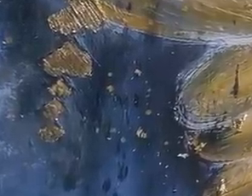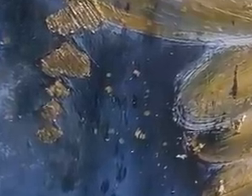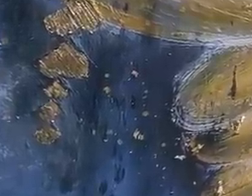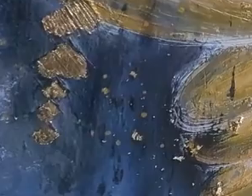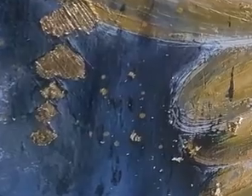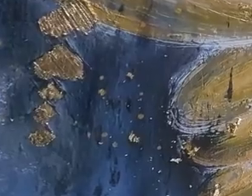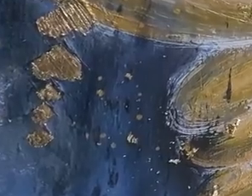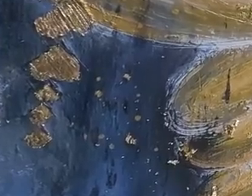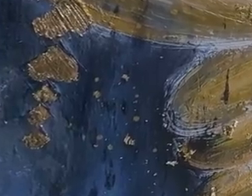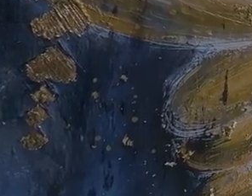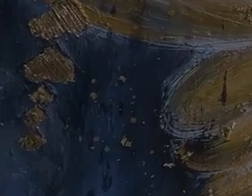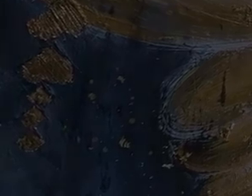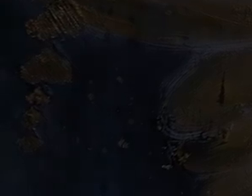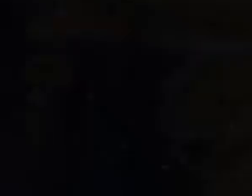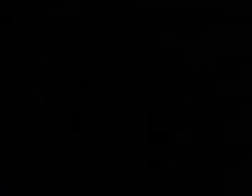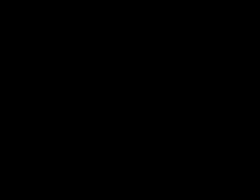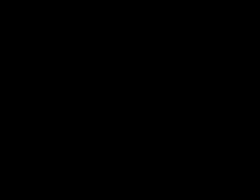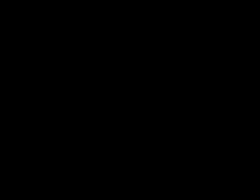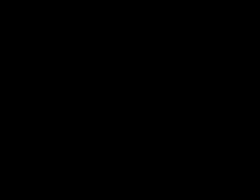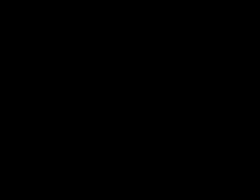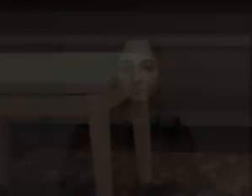tomorrow.